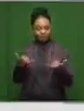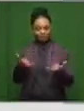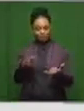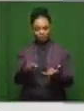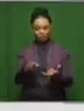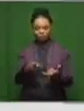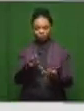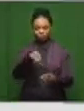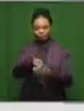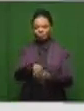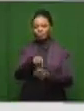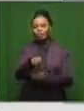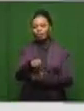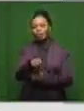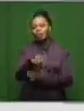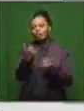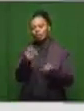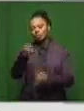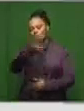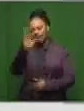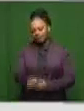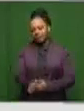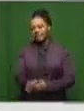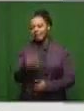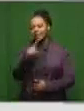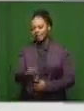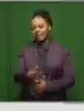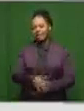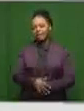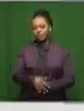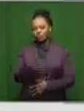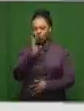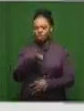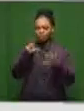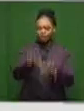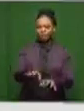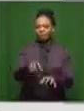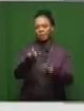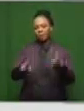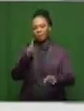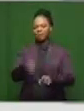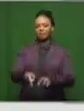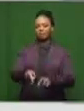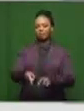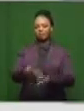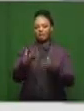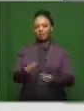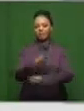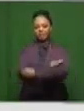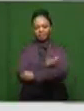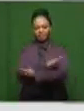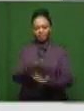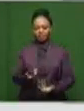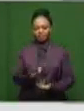in South Africa that we are going to insist on people having vaccines to try and